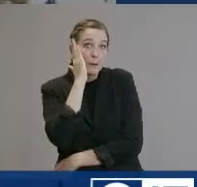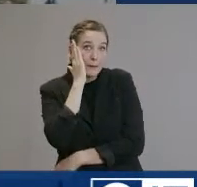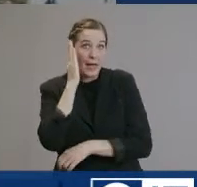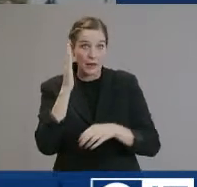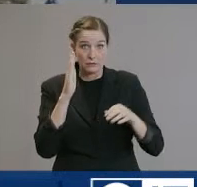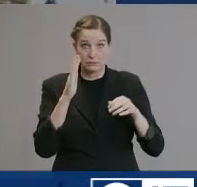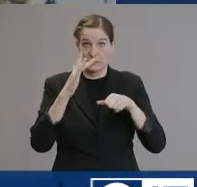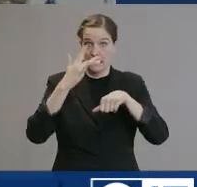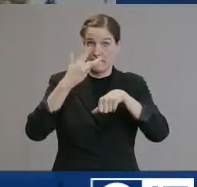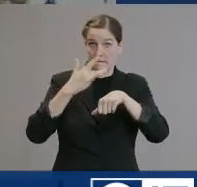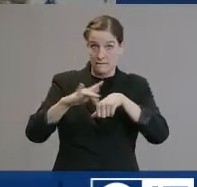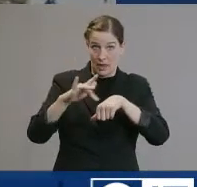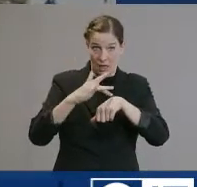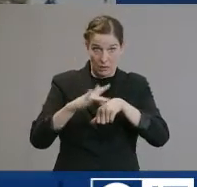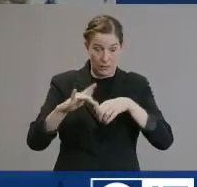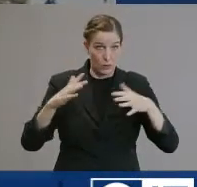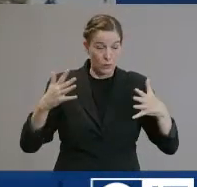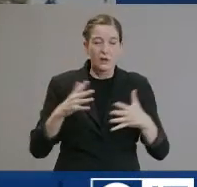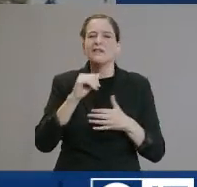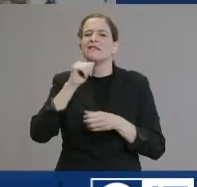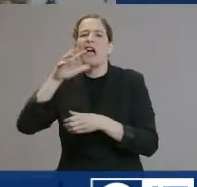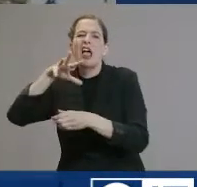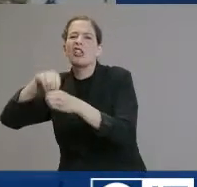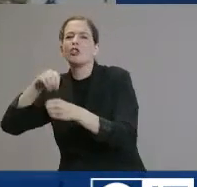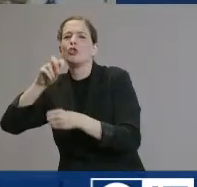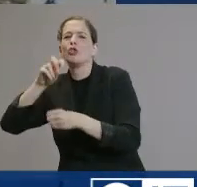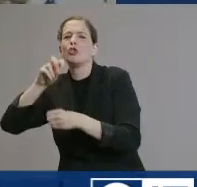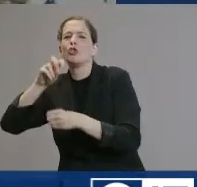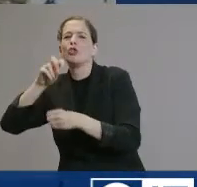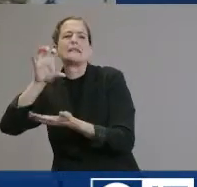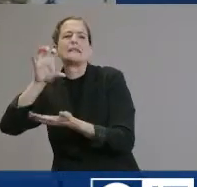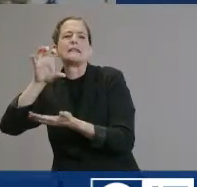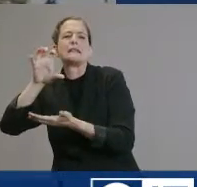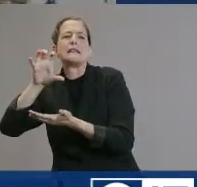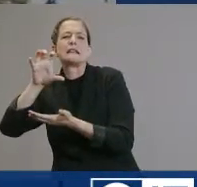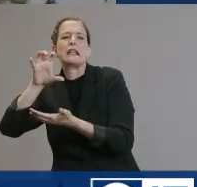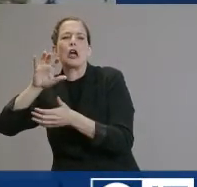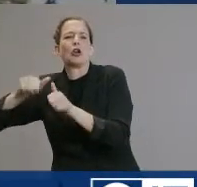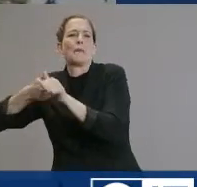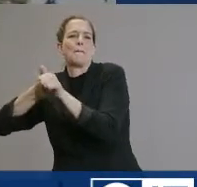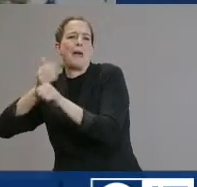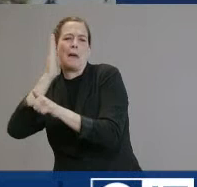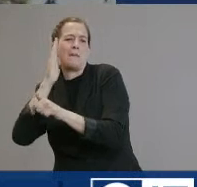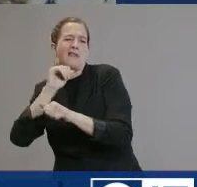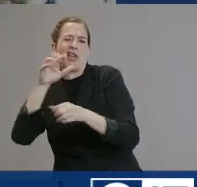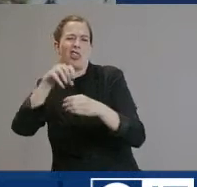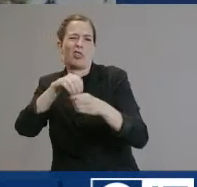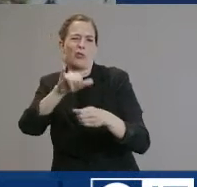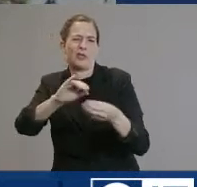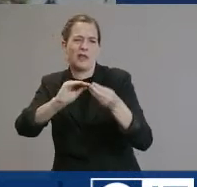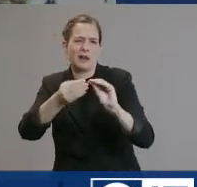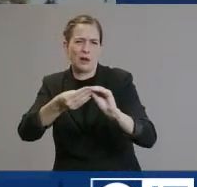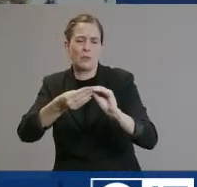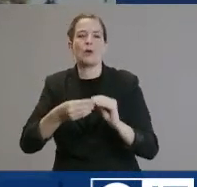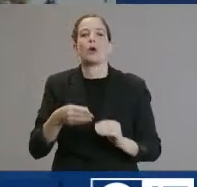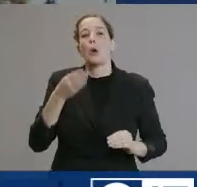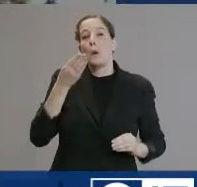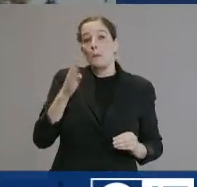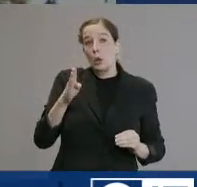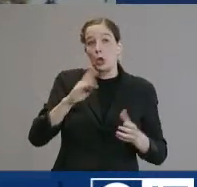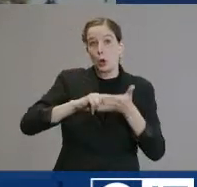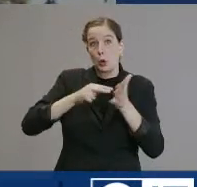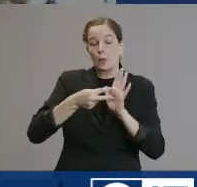represents inpatient beds in use. Gray represents inpatient beds